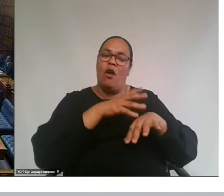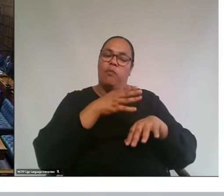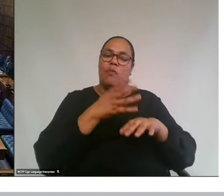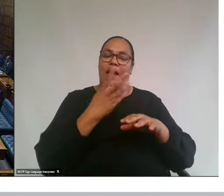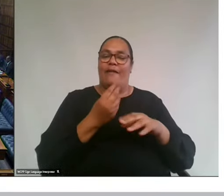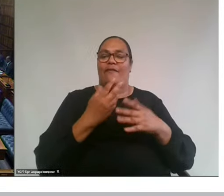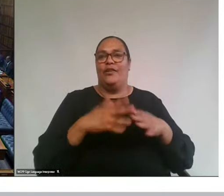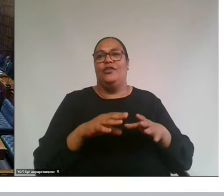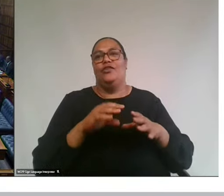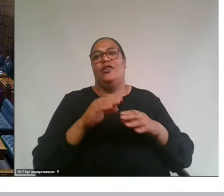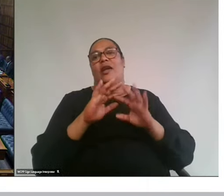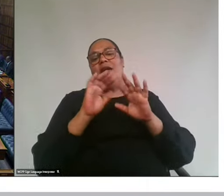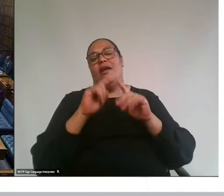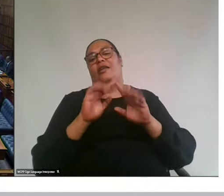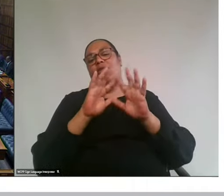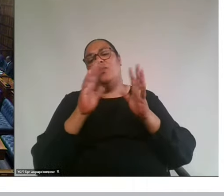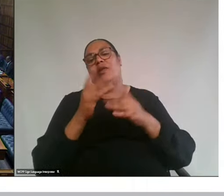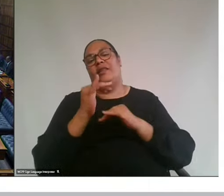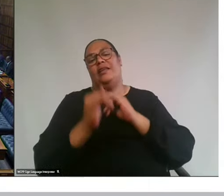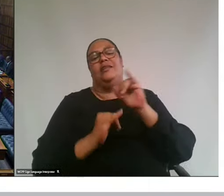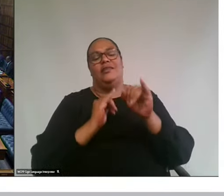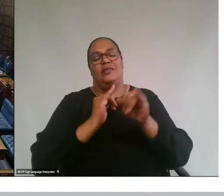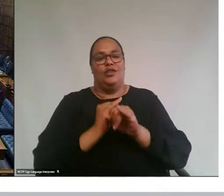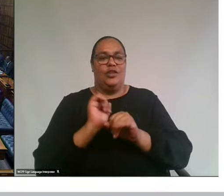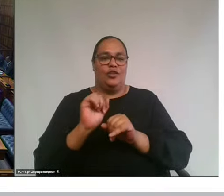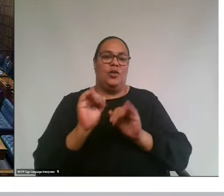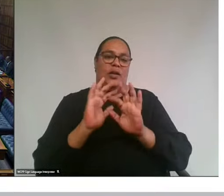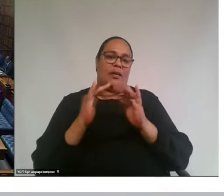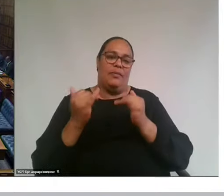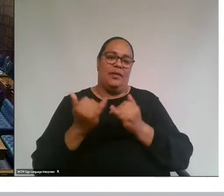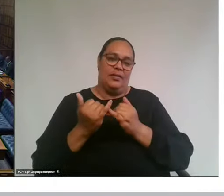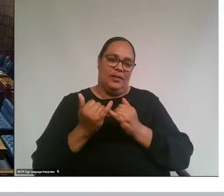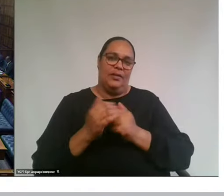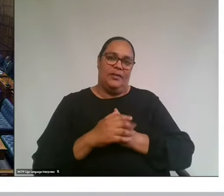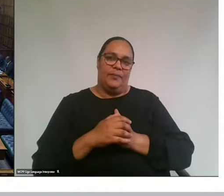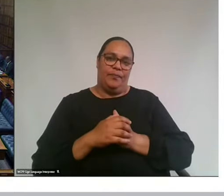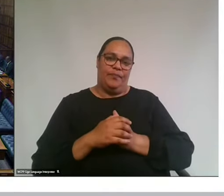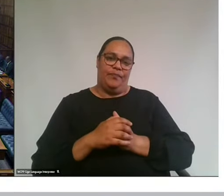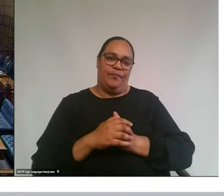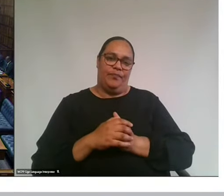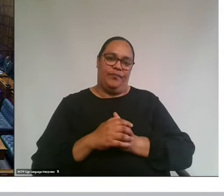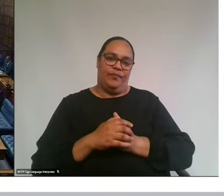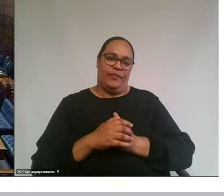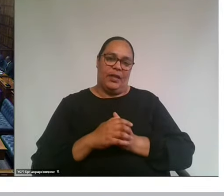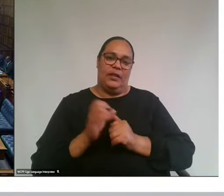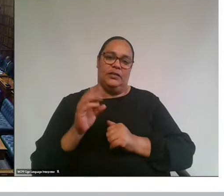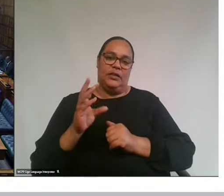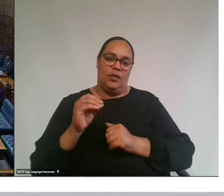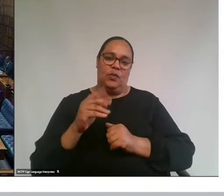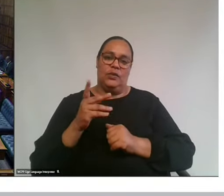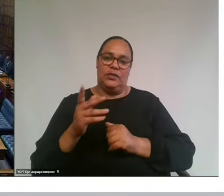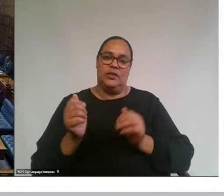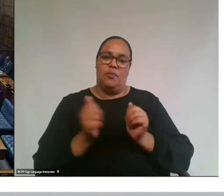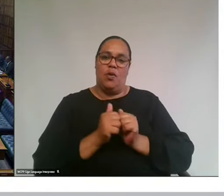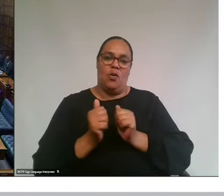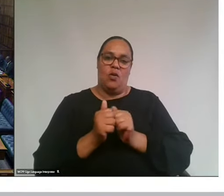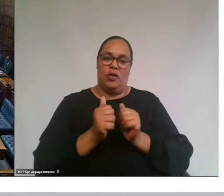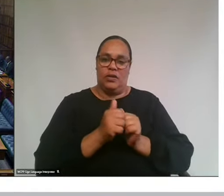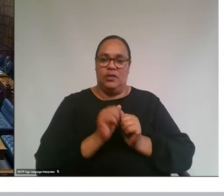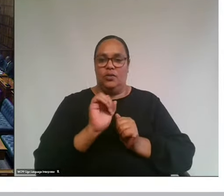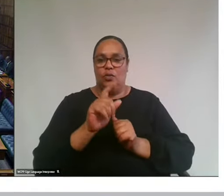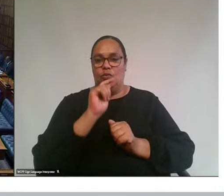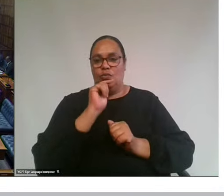and and across the world they're an international uh um uh company and um so this partnership is